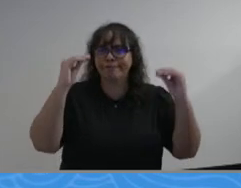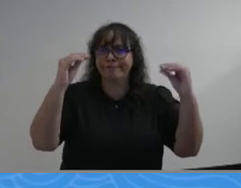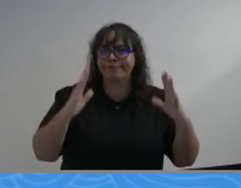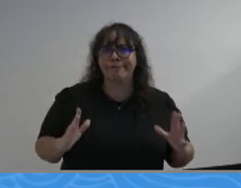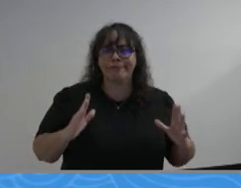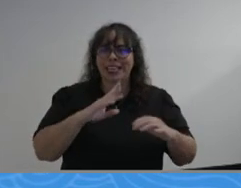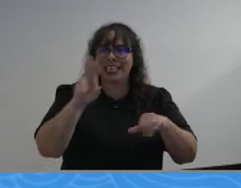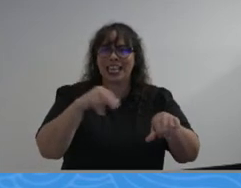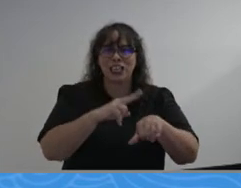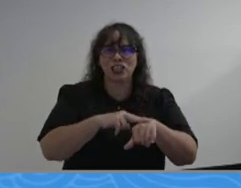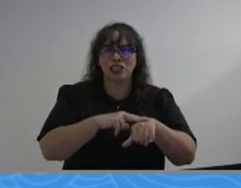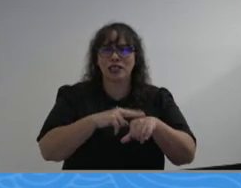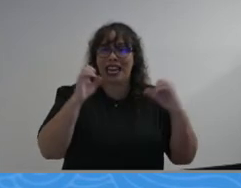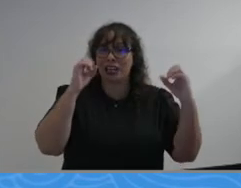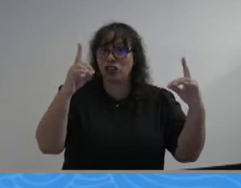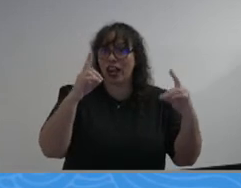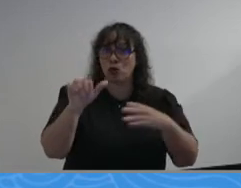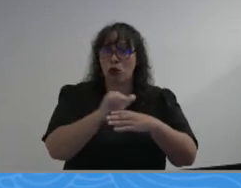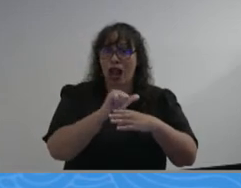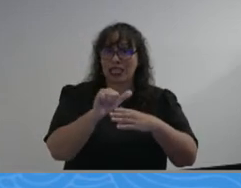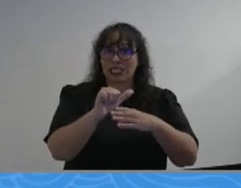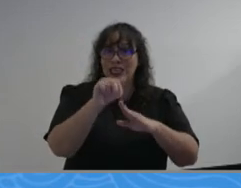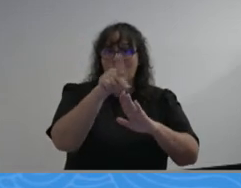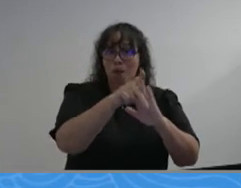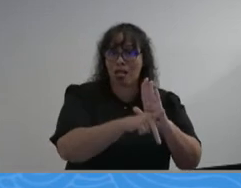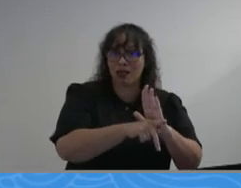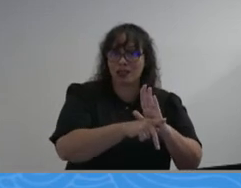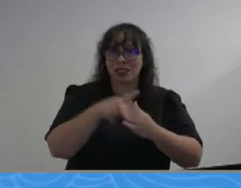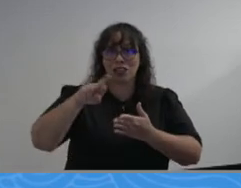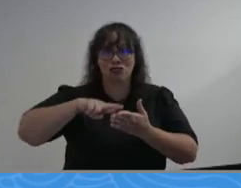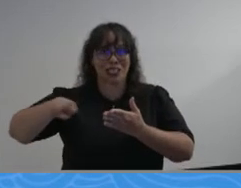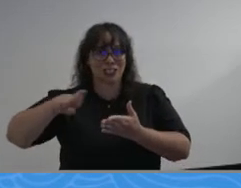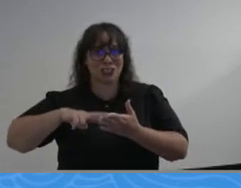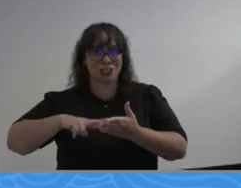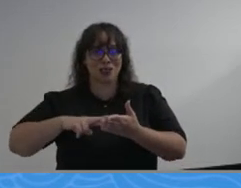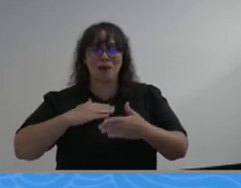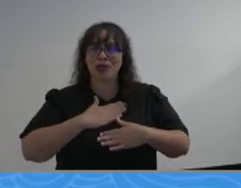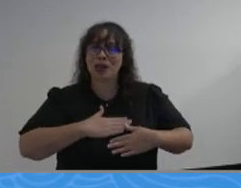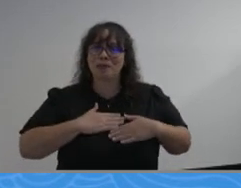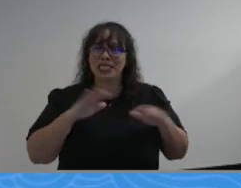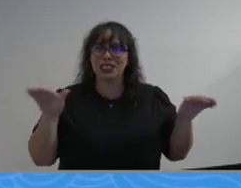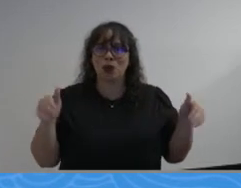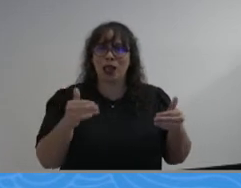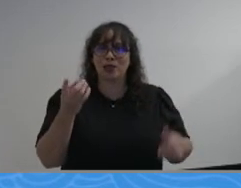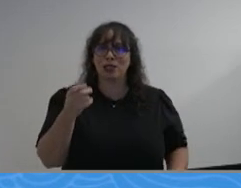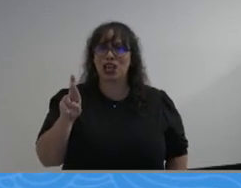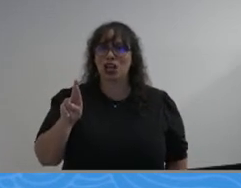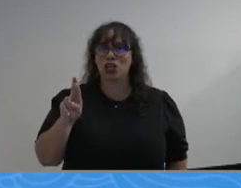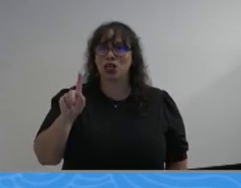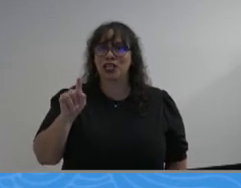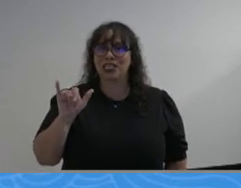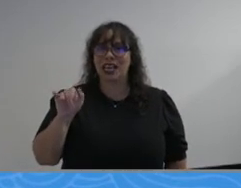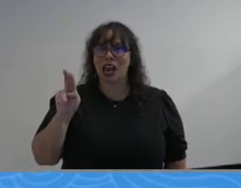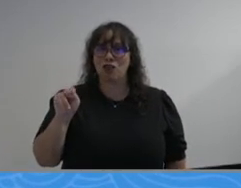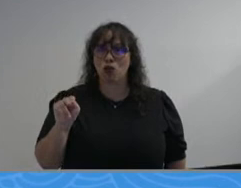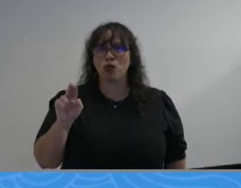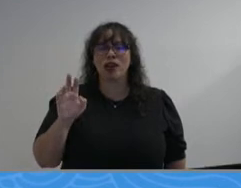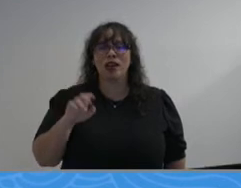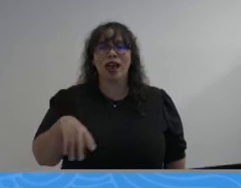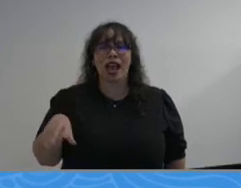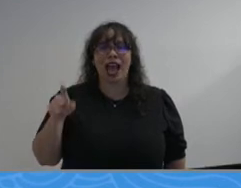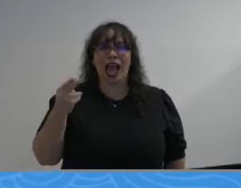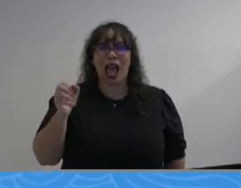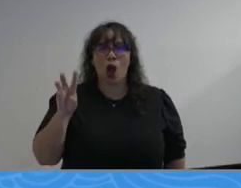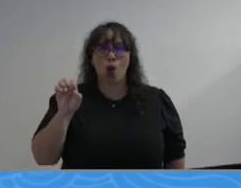on education practice, policy, and research. Please welcome Dr. Tyrone Howard. Thank